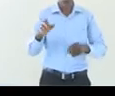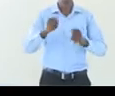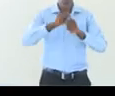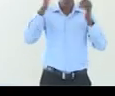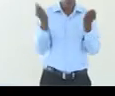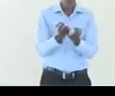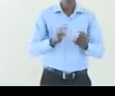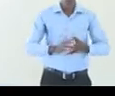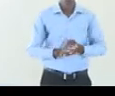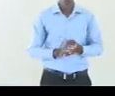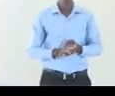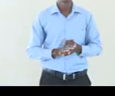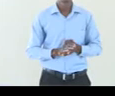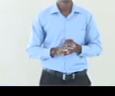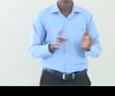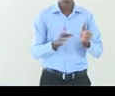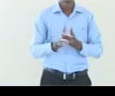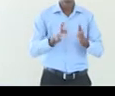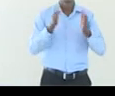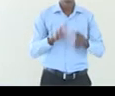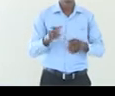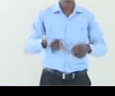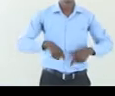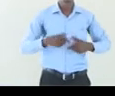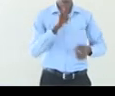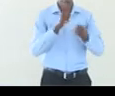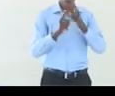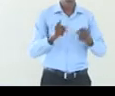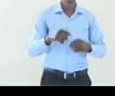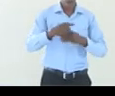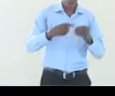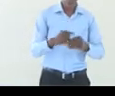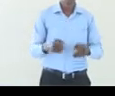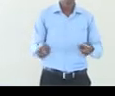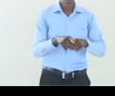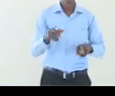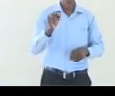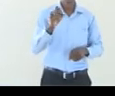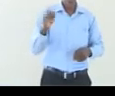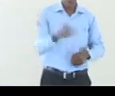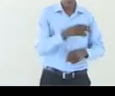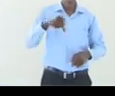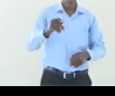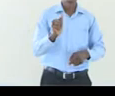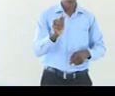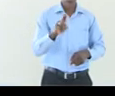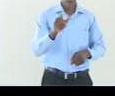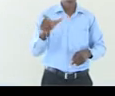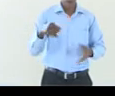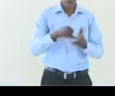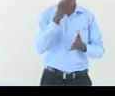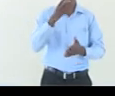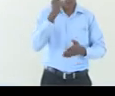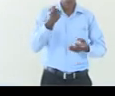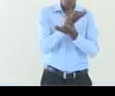free. I say to people, the poor people in Damaturu and the poor